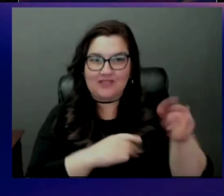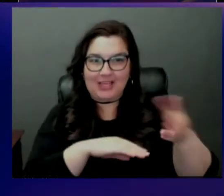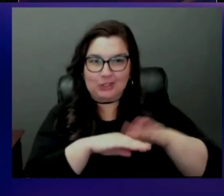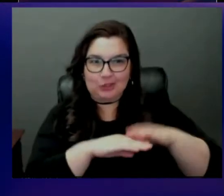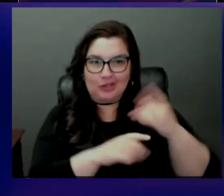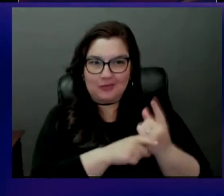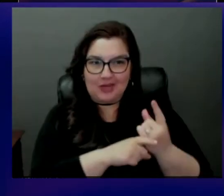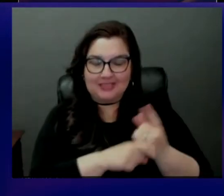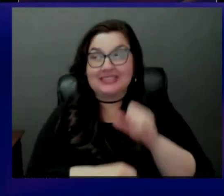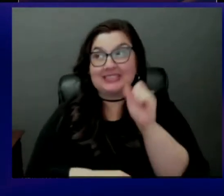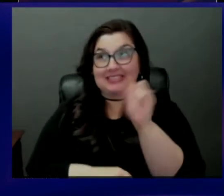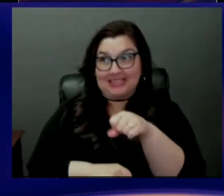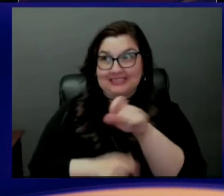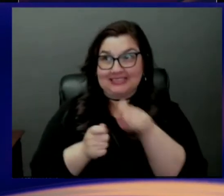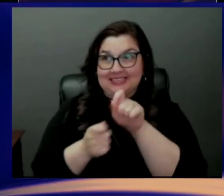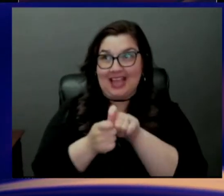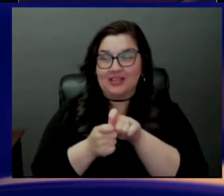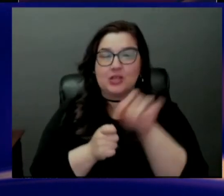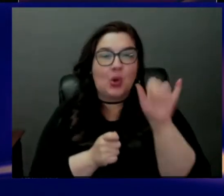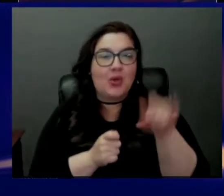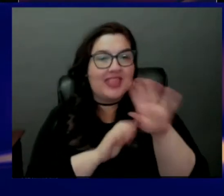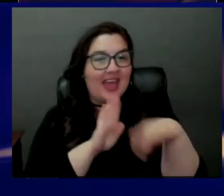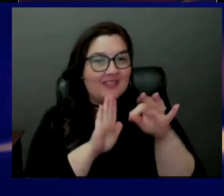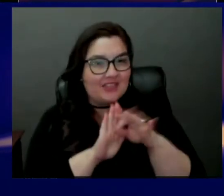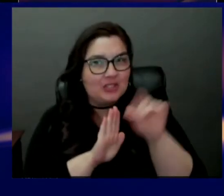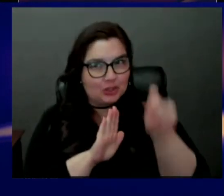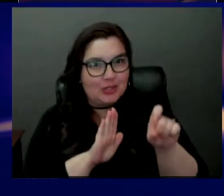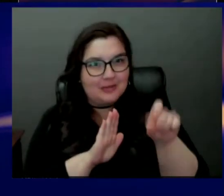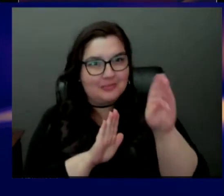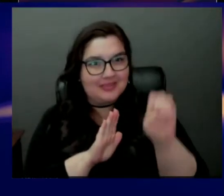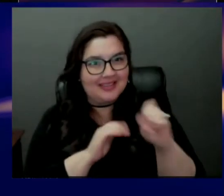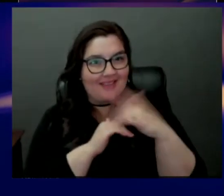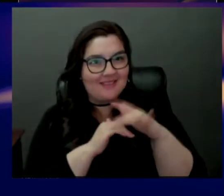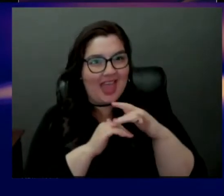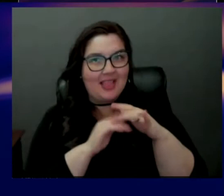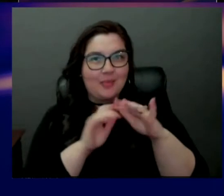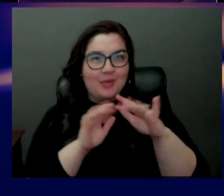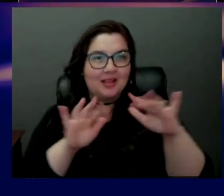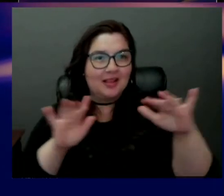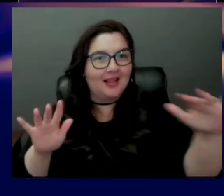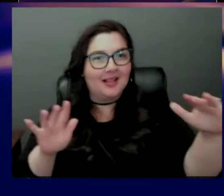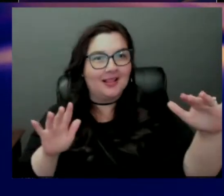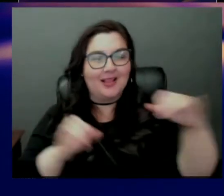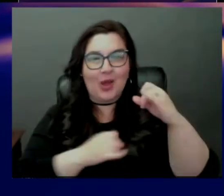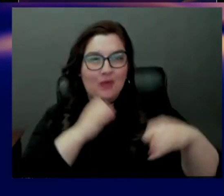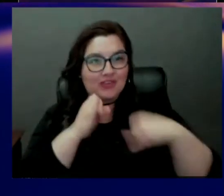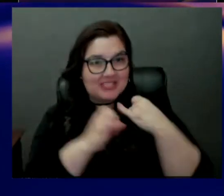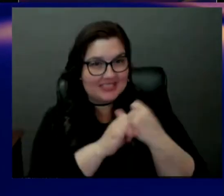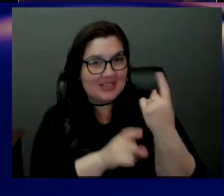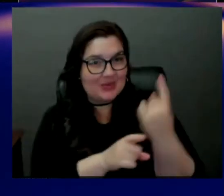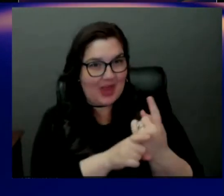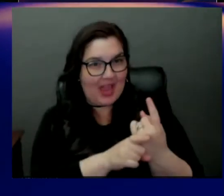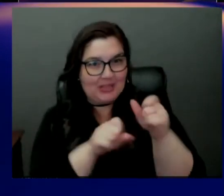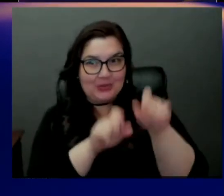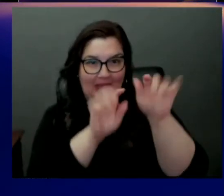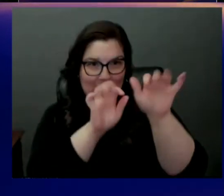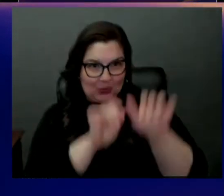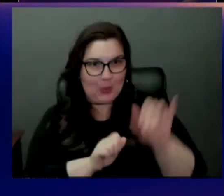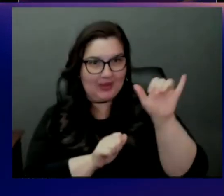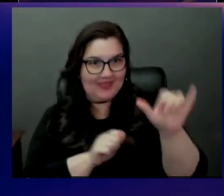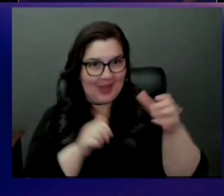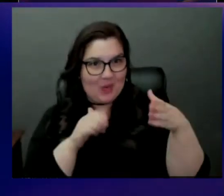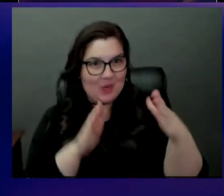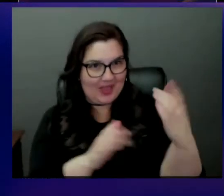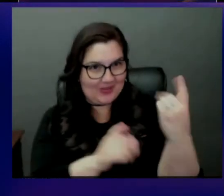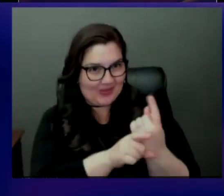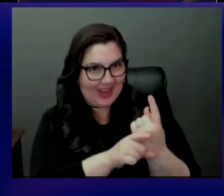this feature is supposed to be available overseas. So if we only want it to be overseas, then you could code it up to be that way, so where